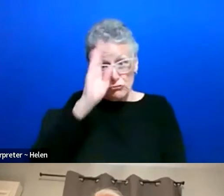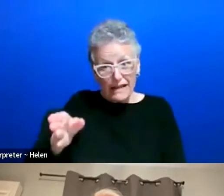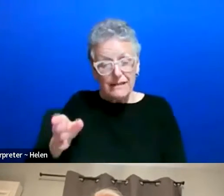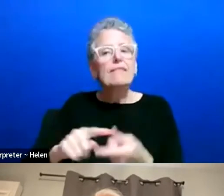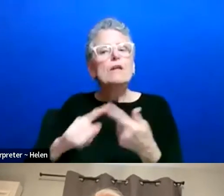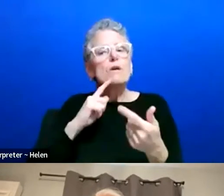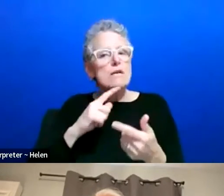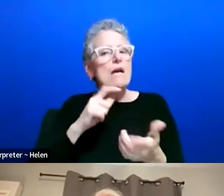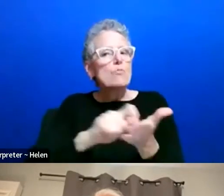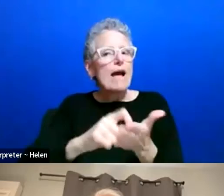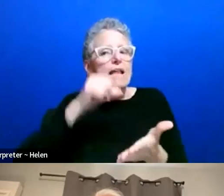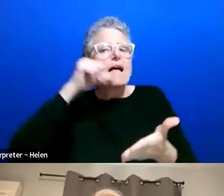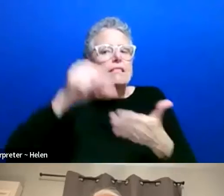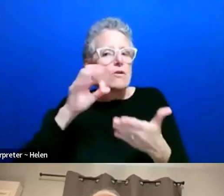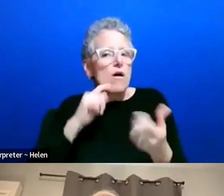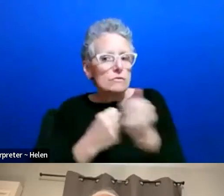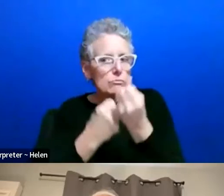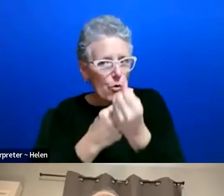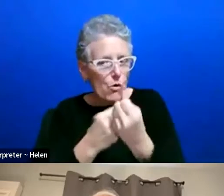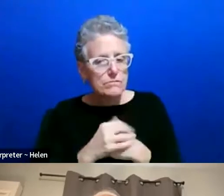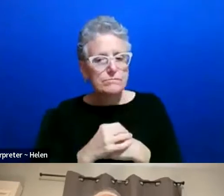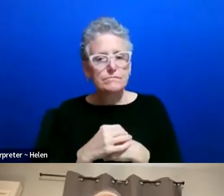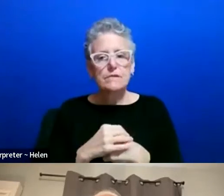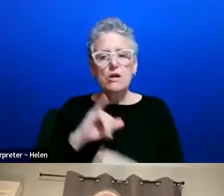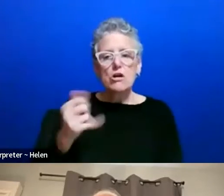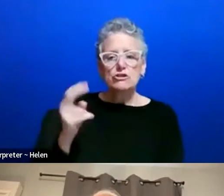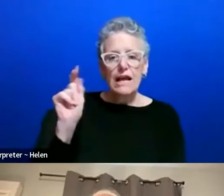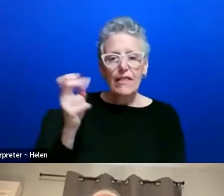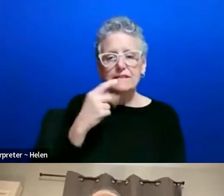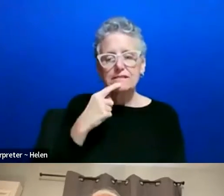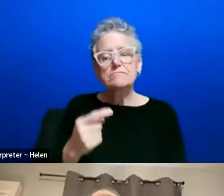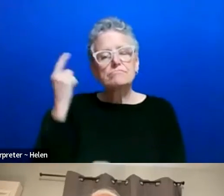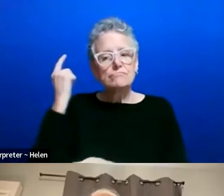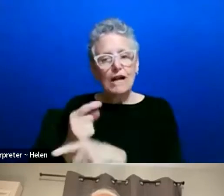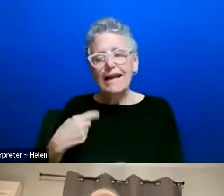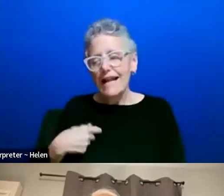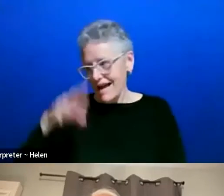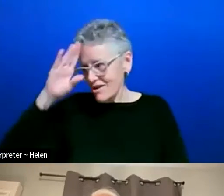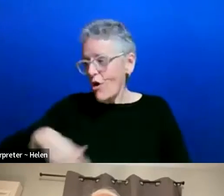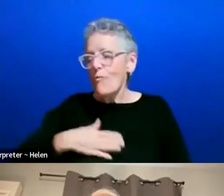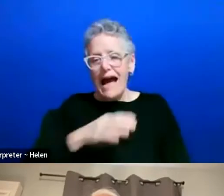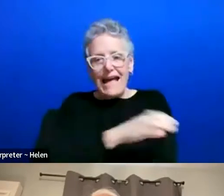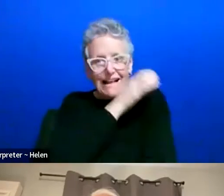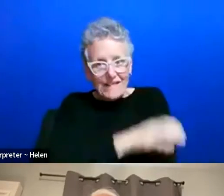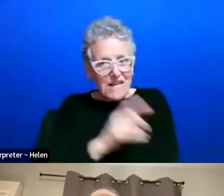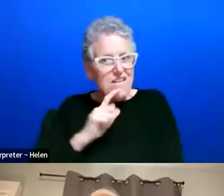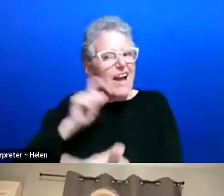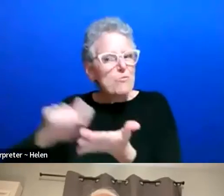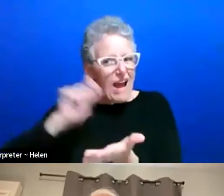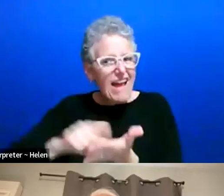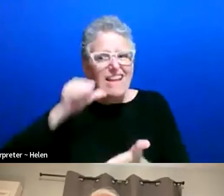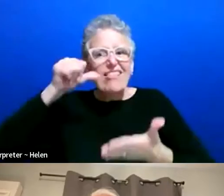Yeah, totally. And I know in my clinic as well, I'm writing letters of support, following